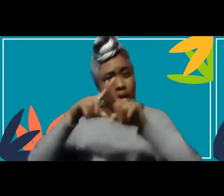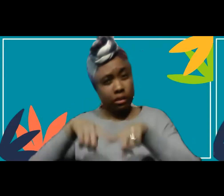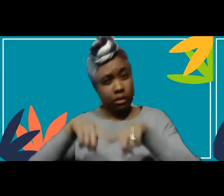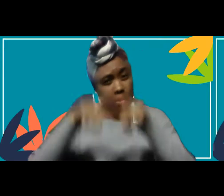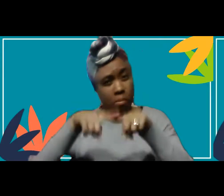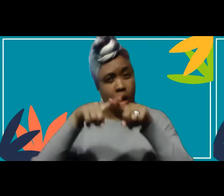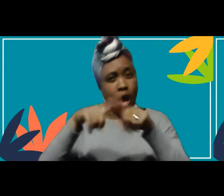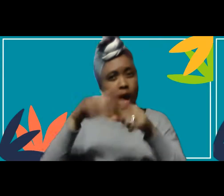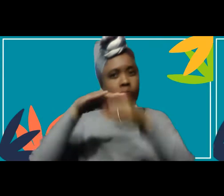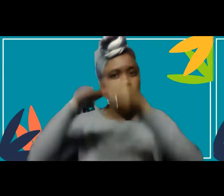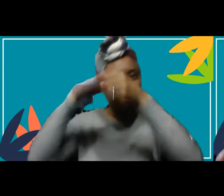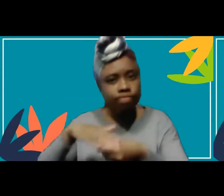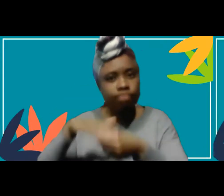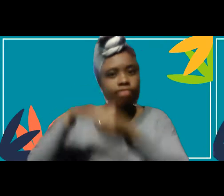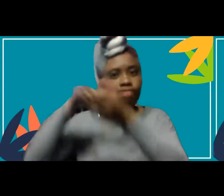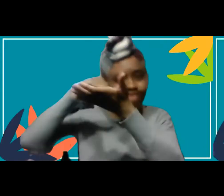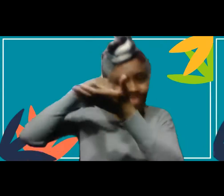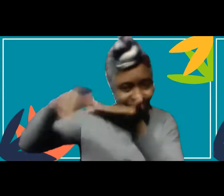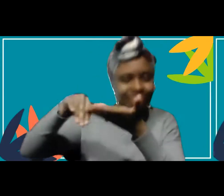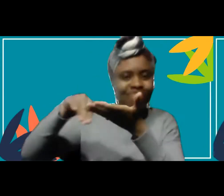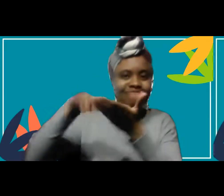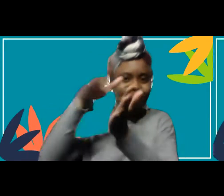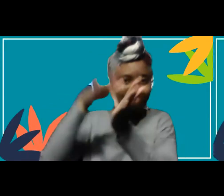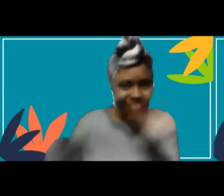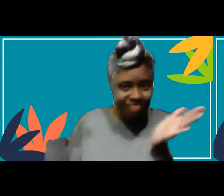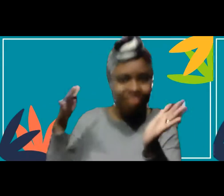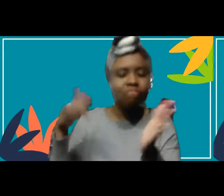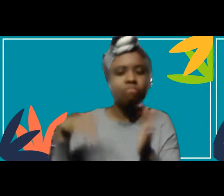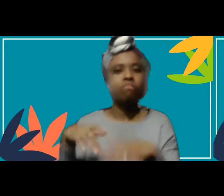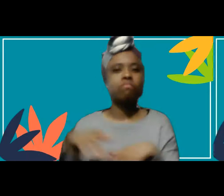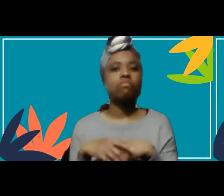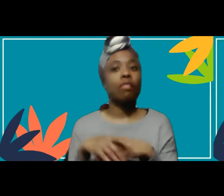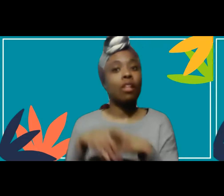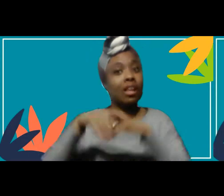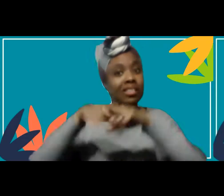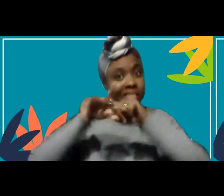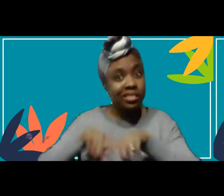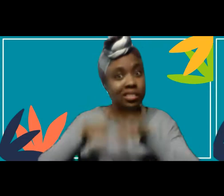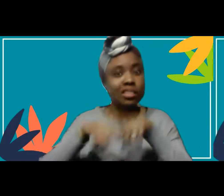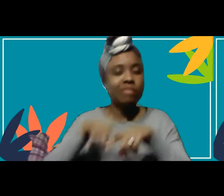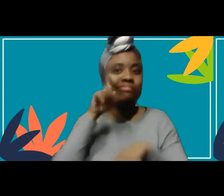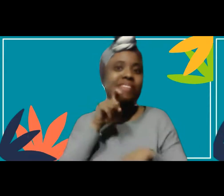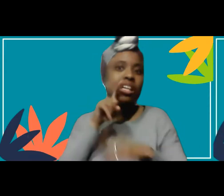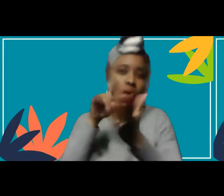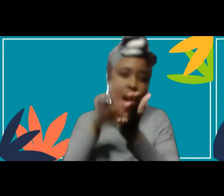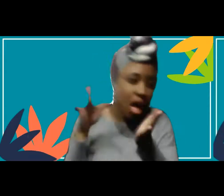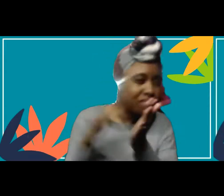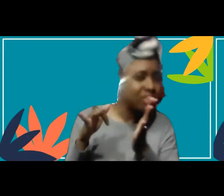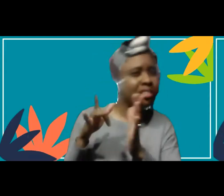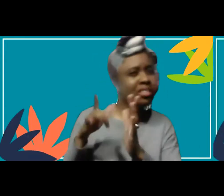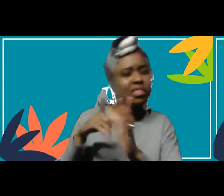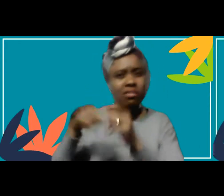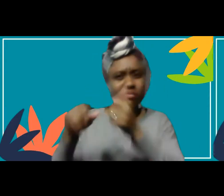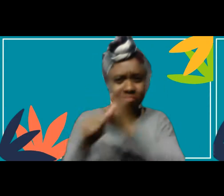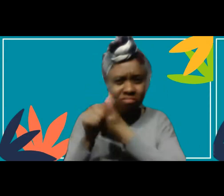upon women being exploited. It depends upon our sexual exploitation, because we have